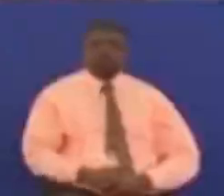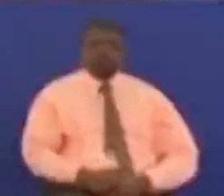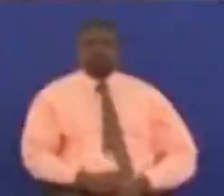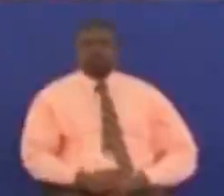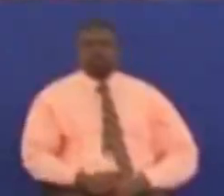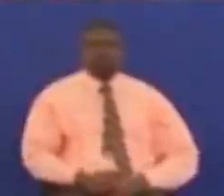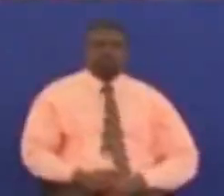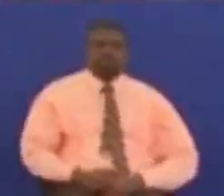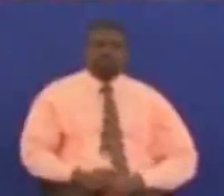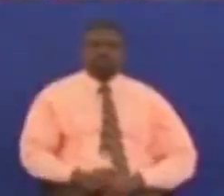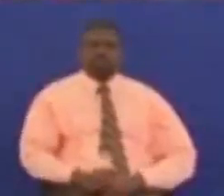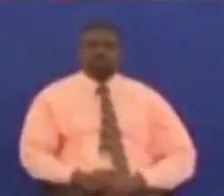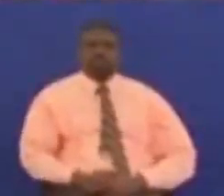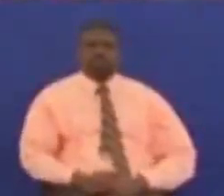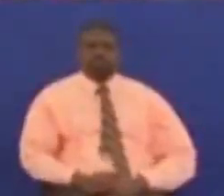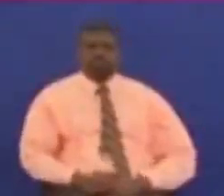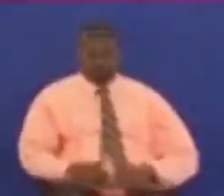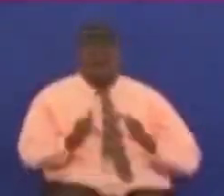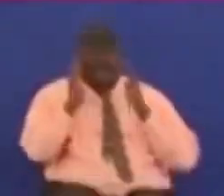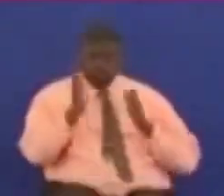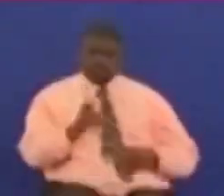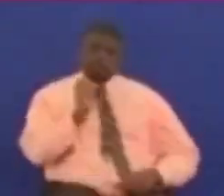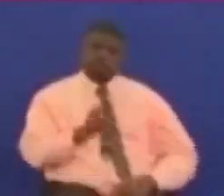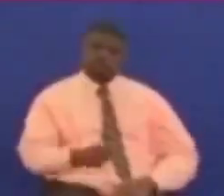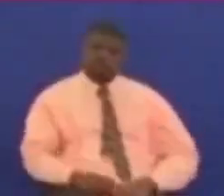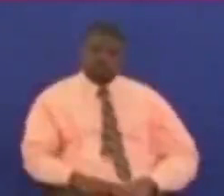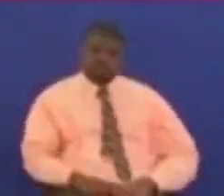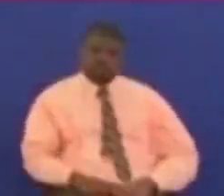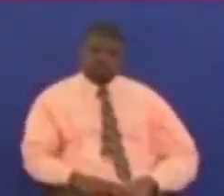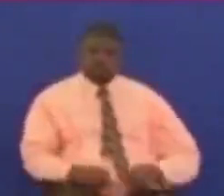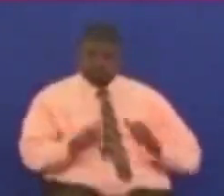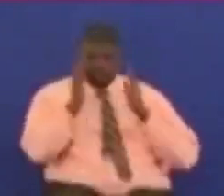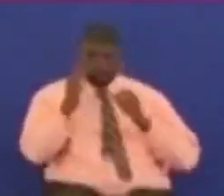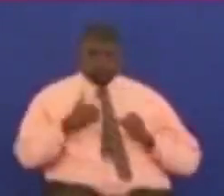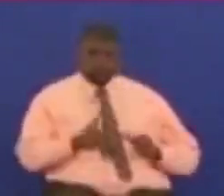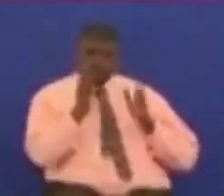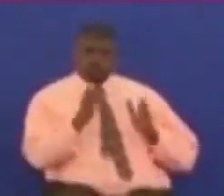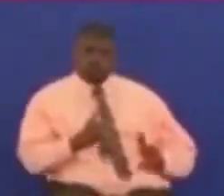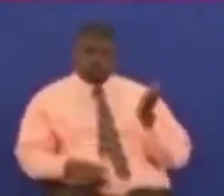floor. Honorable Speaker, Honorable Prime Minister,